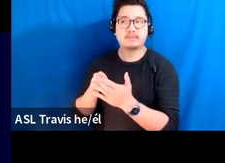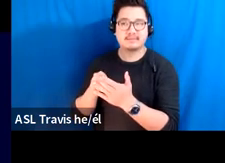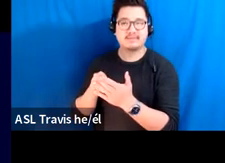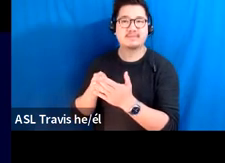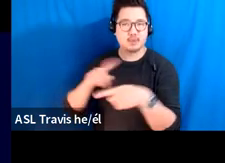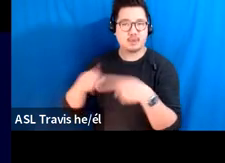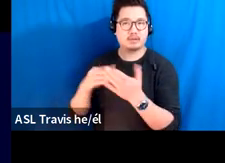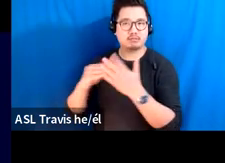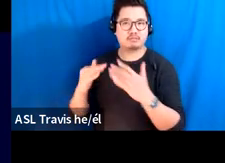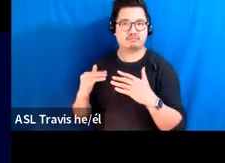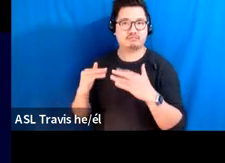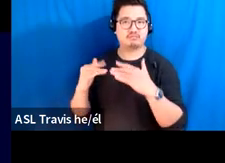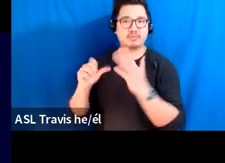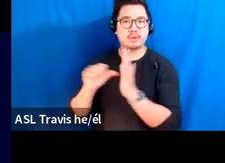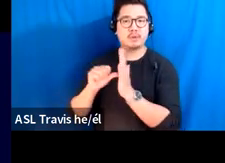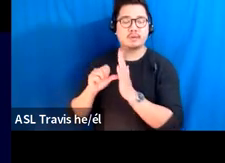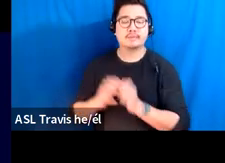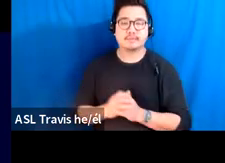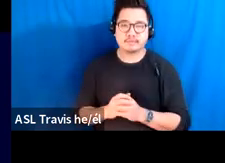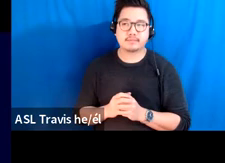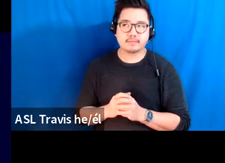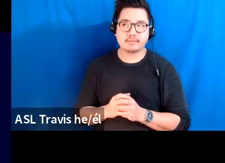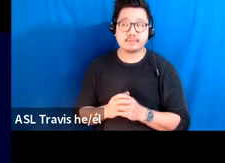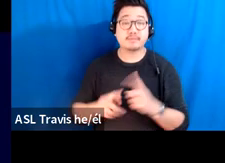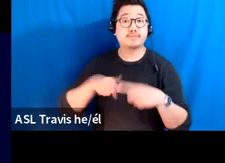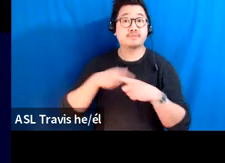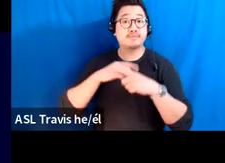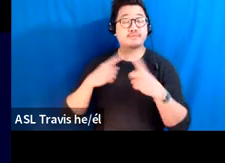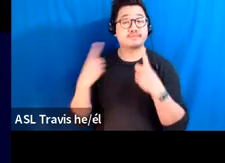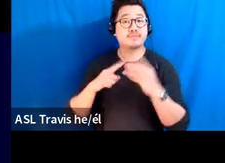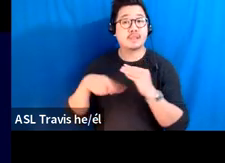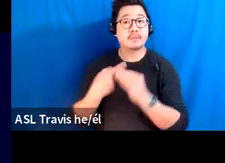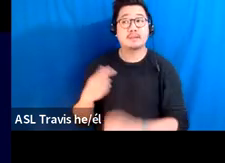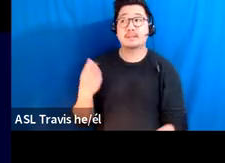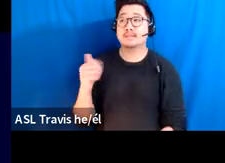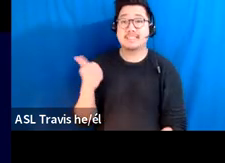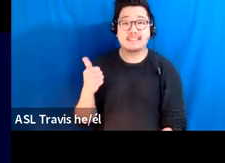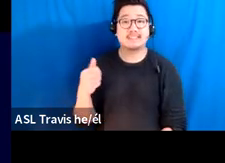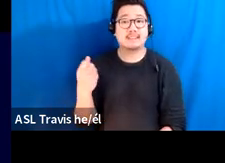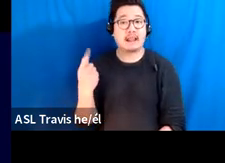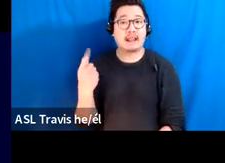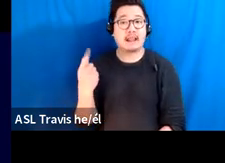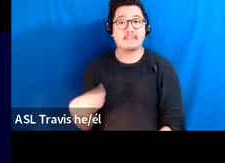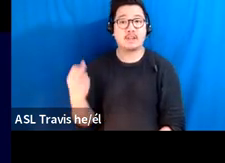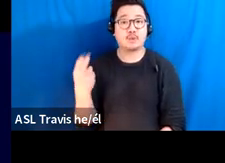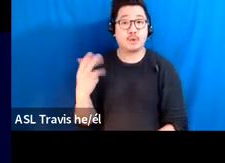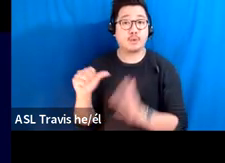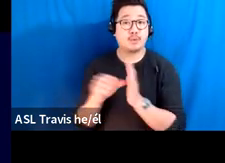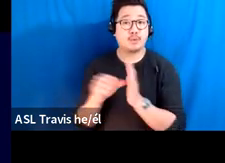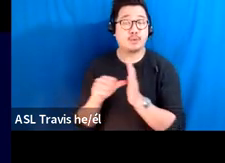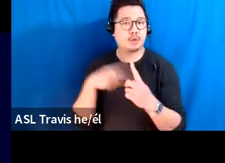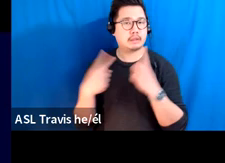grades um and then as we think about 10th 11th grade 12th grade we're thinking more about very